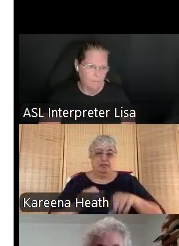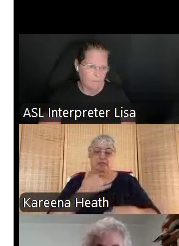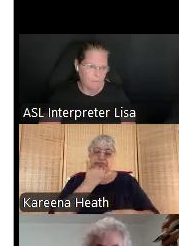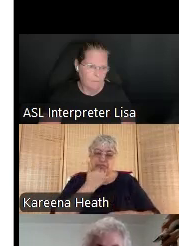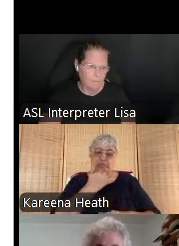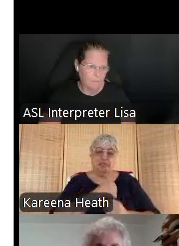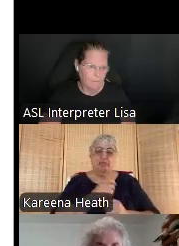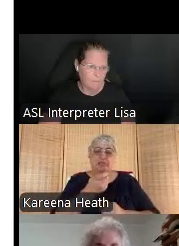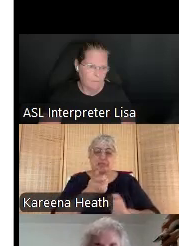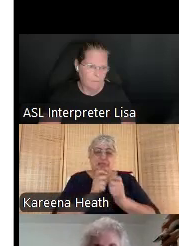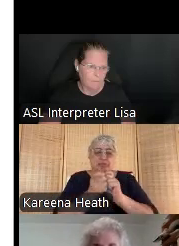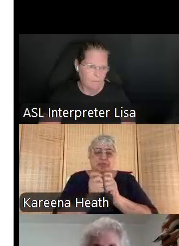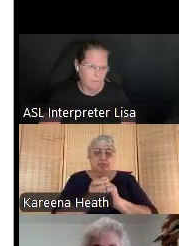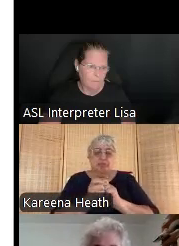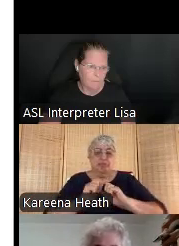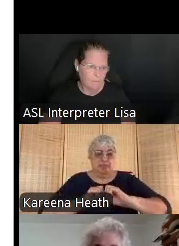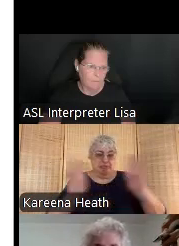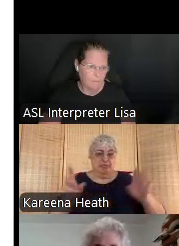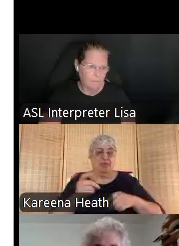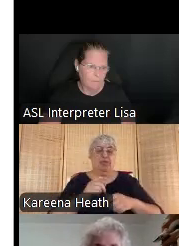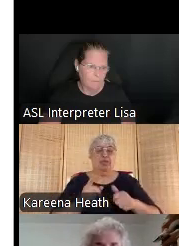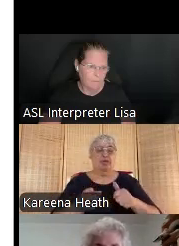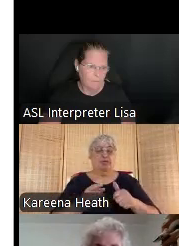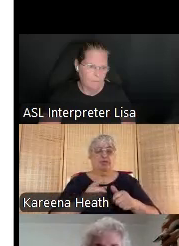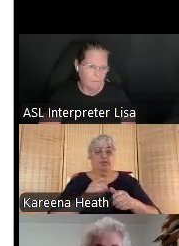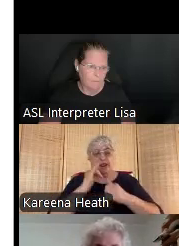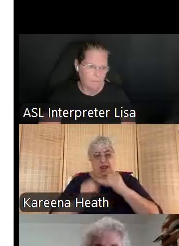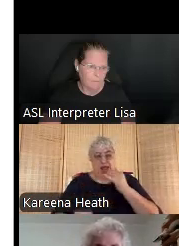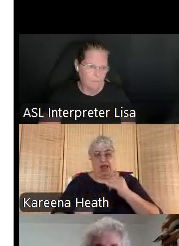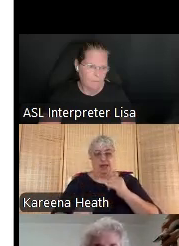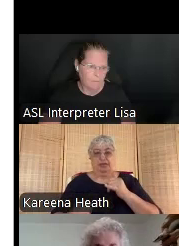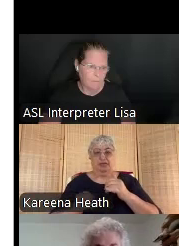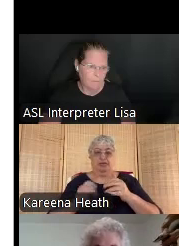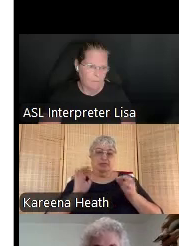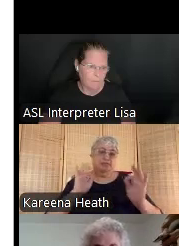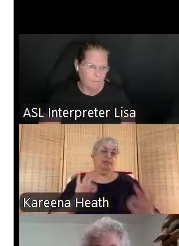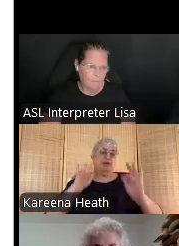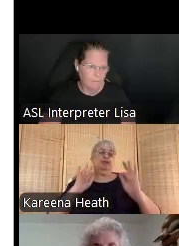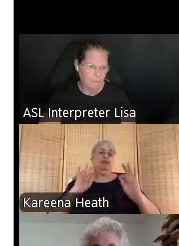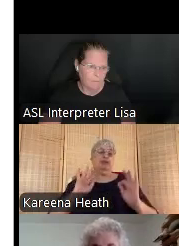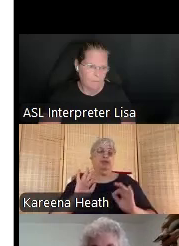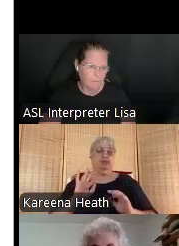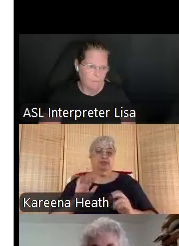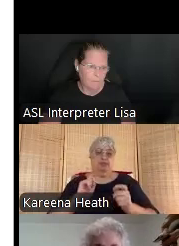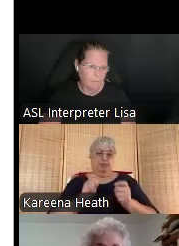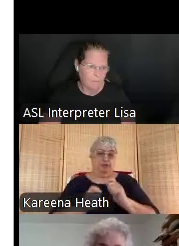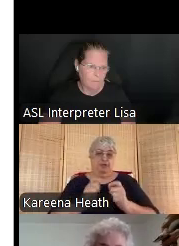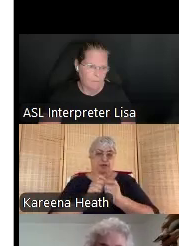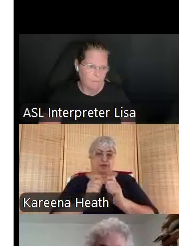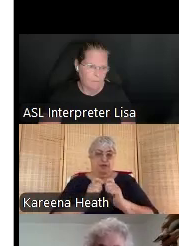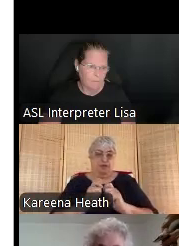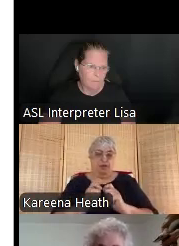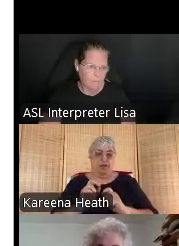very minor tweaks. So when we send it out to you, we will send you out the most, the latest correct version. So